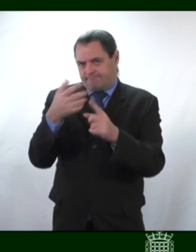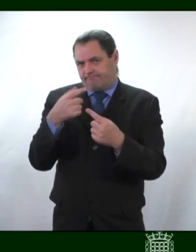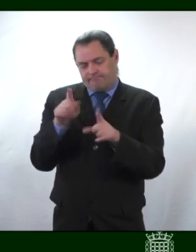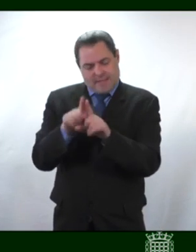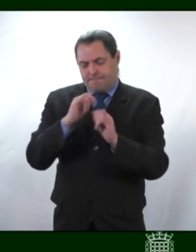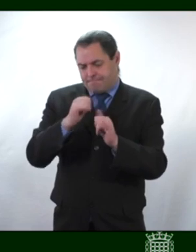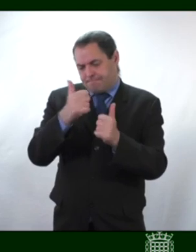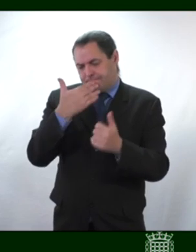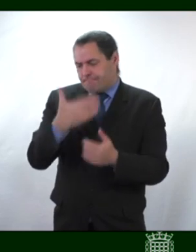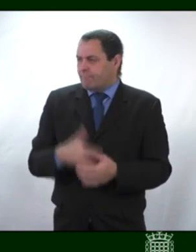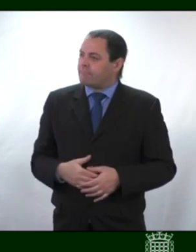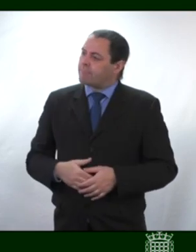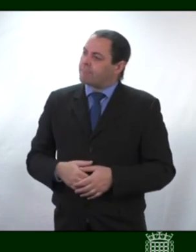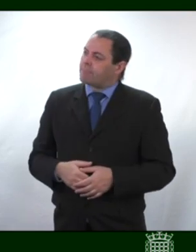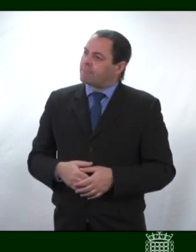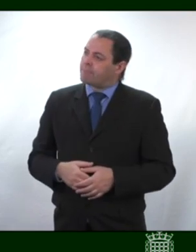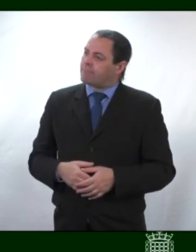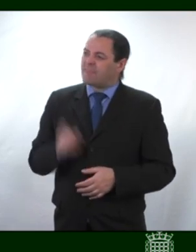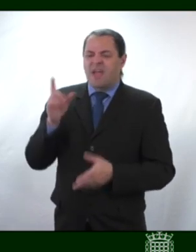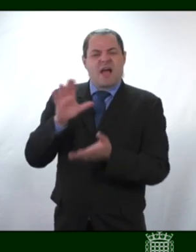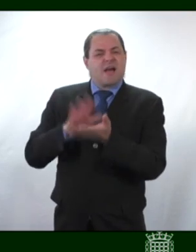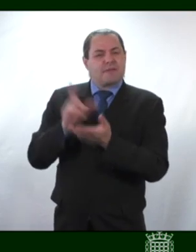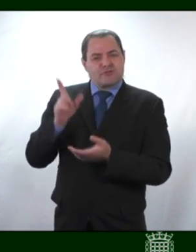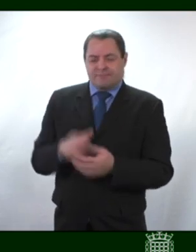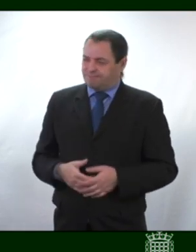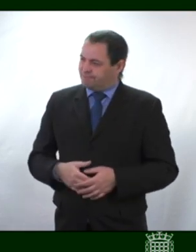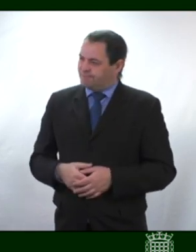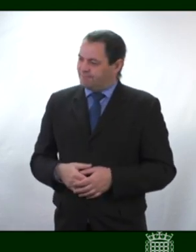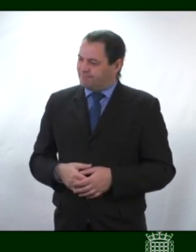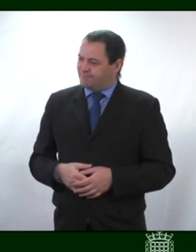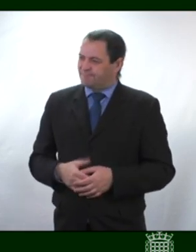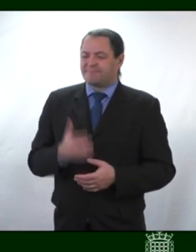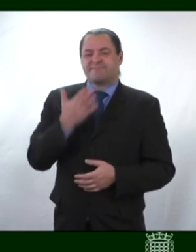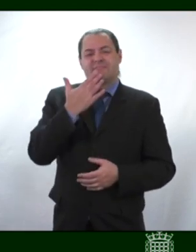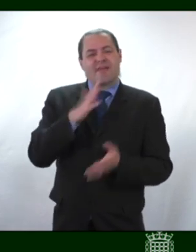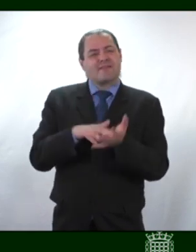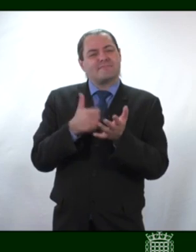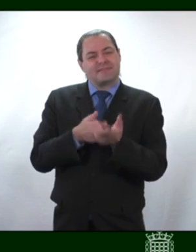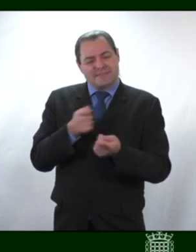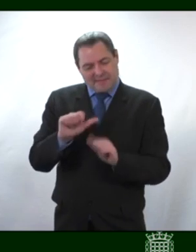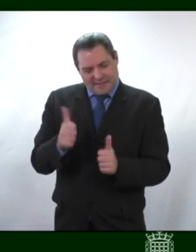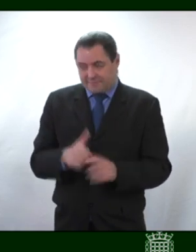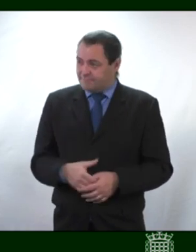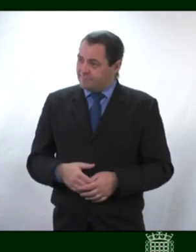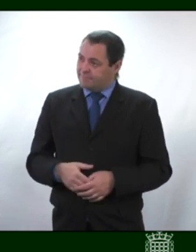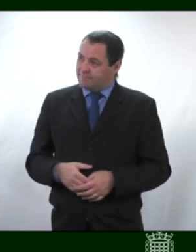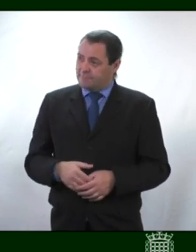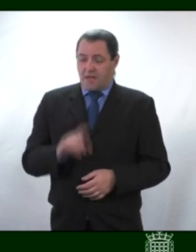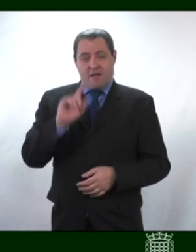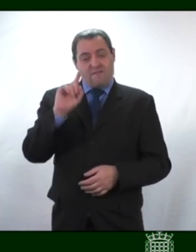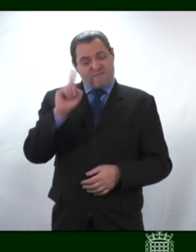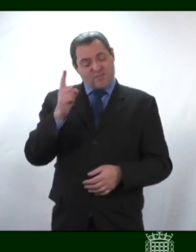Greater Manchester with Debbie Abrahams. Debbie Abrahams. Thank you, Mr. Speaker. Can I just say, Mr.